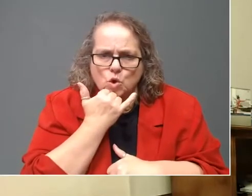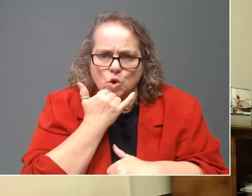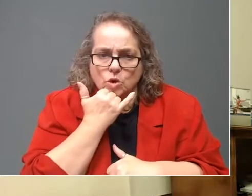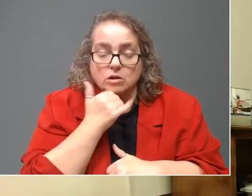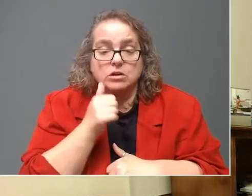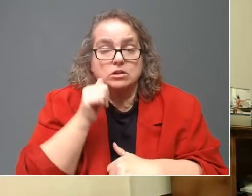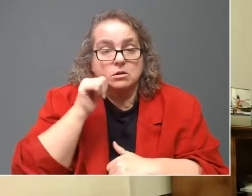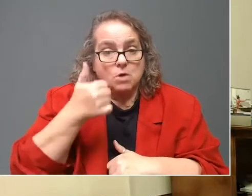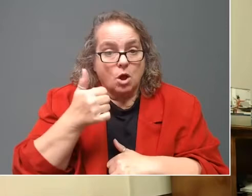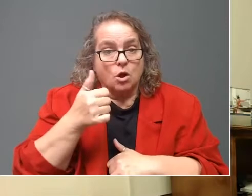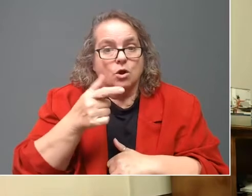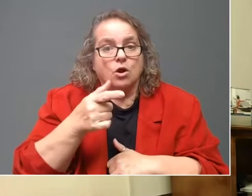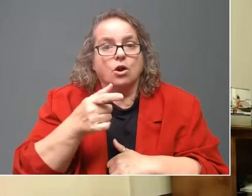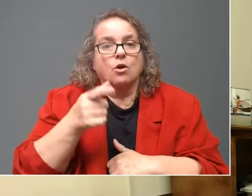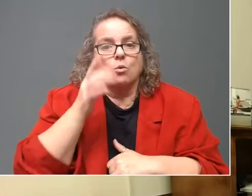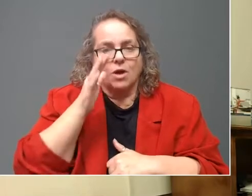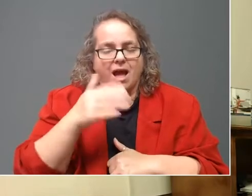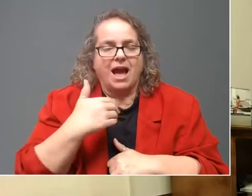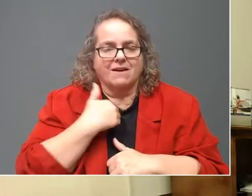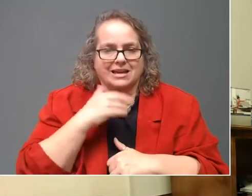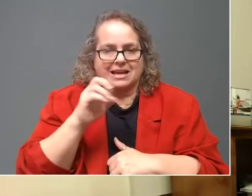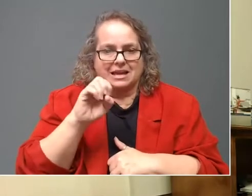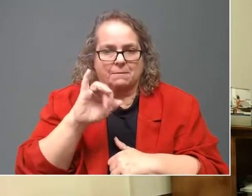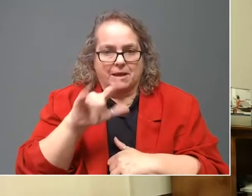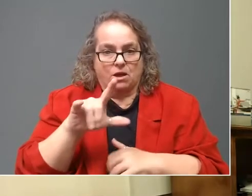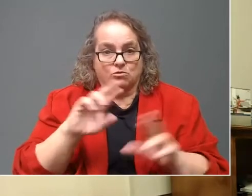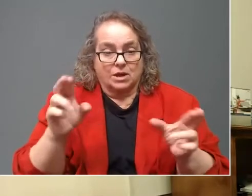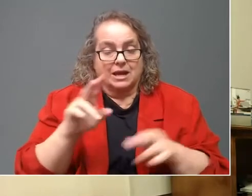email you can email, and that is